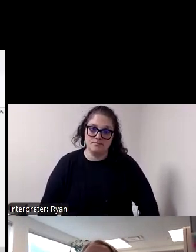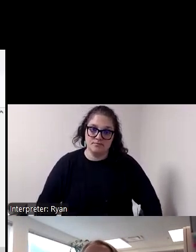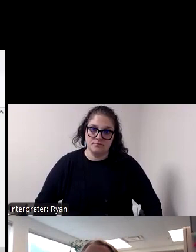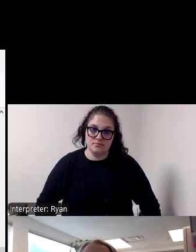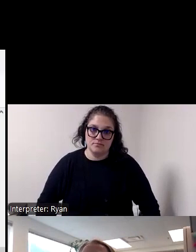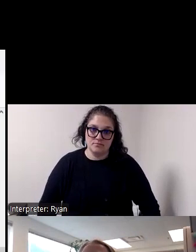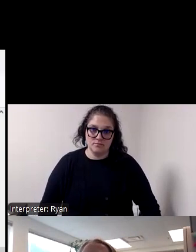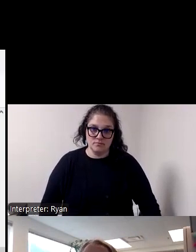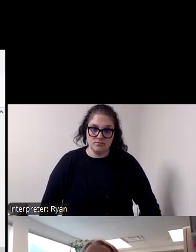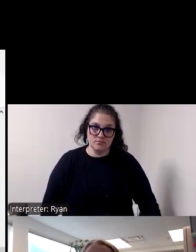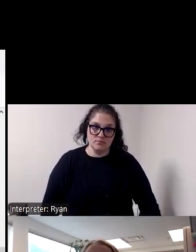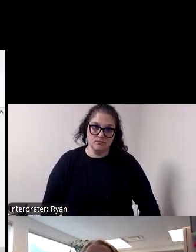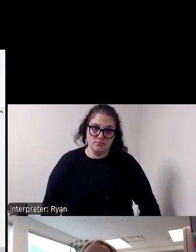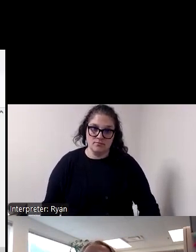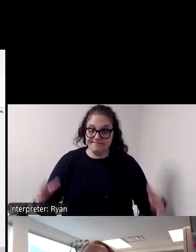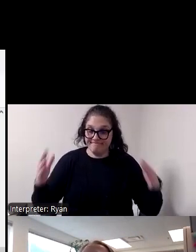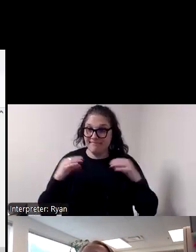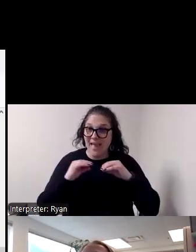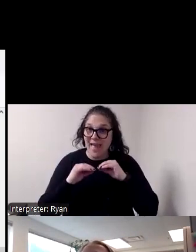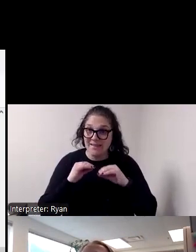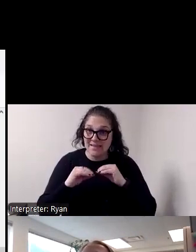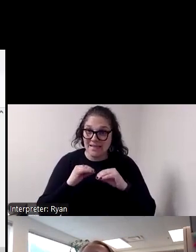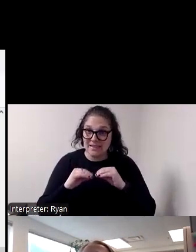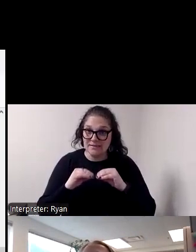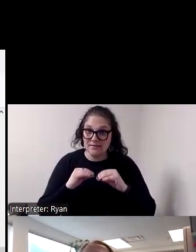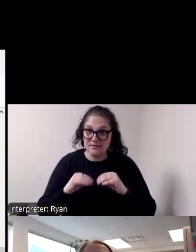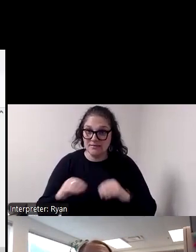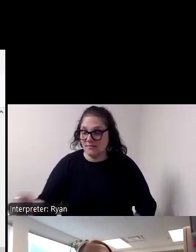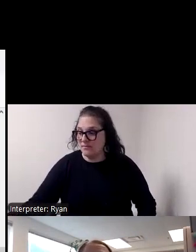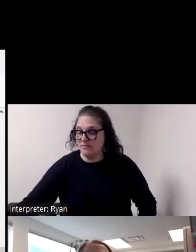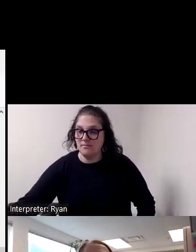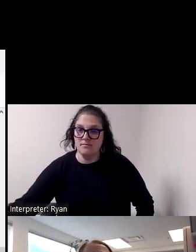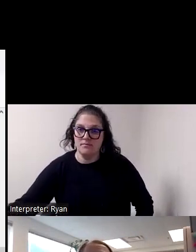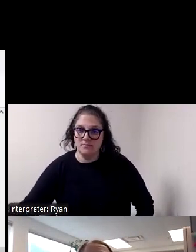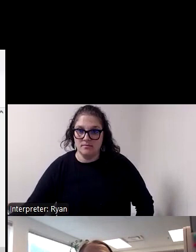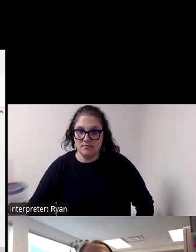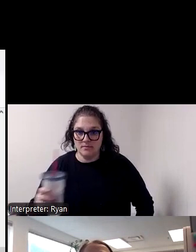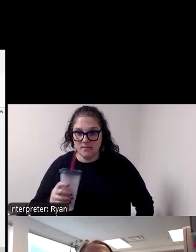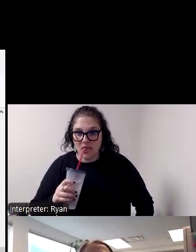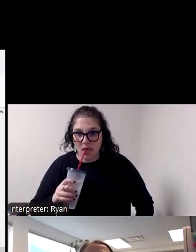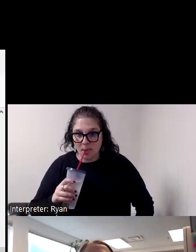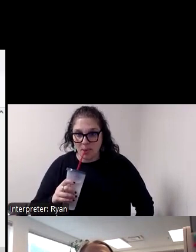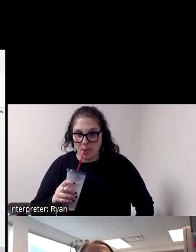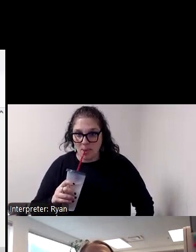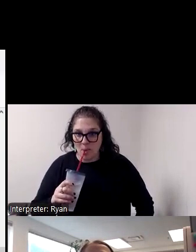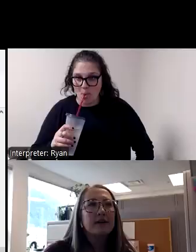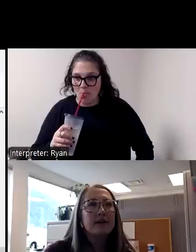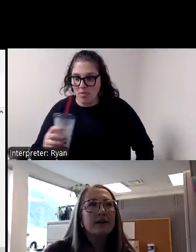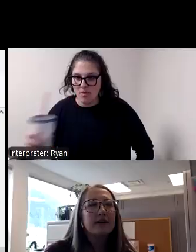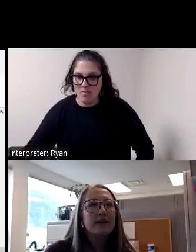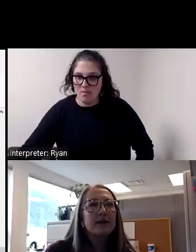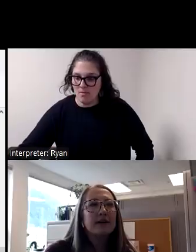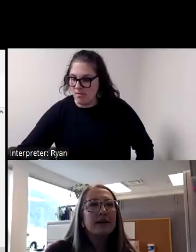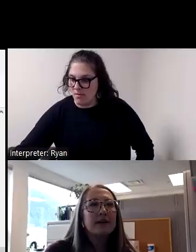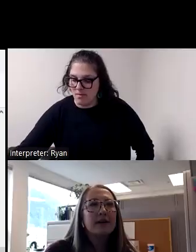So now on to editing the timesheet. I'm gonna make sure. So I can walk you through it if you need help. The